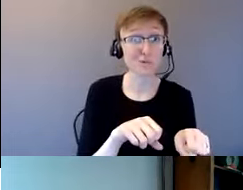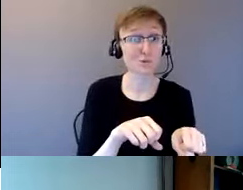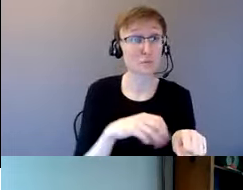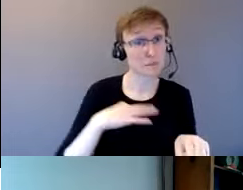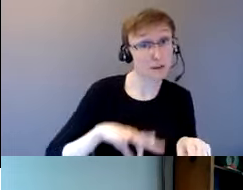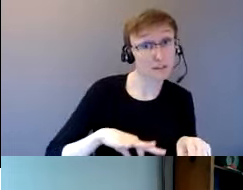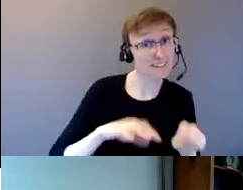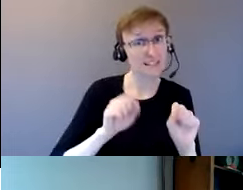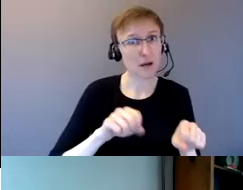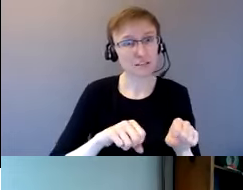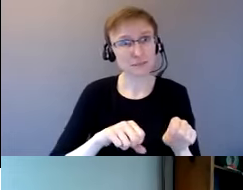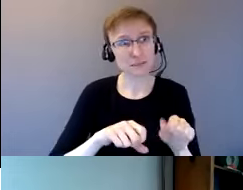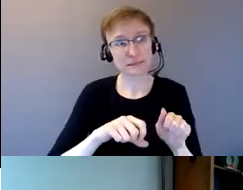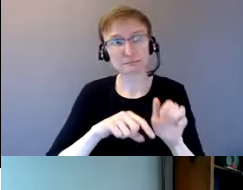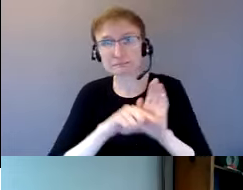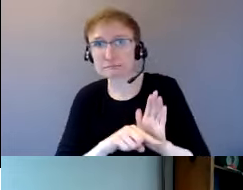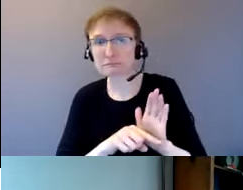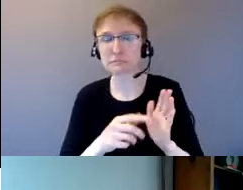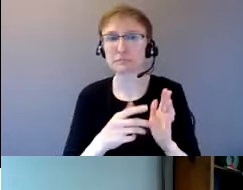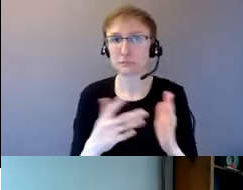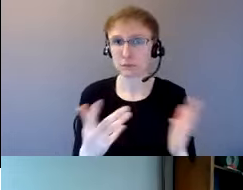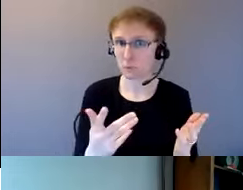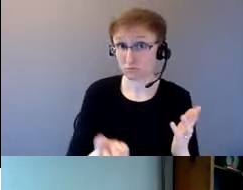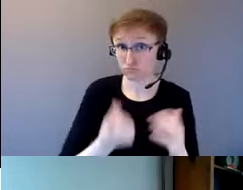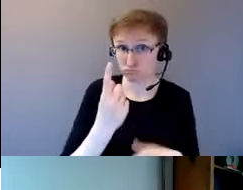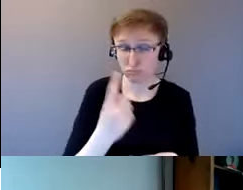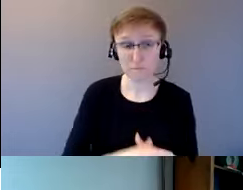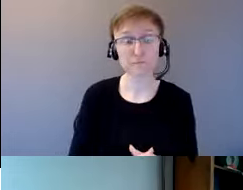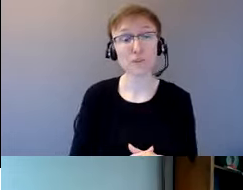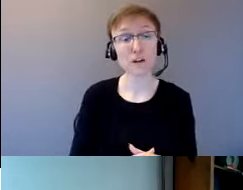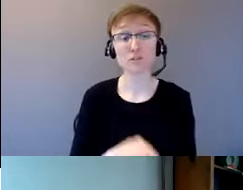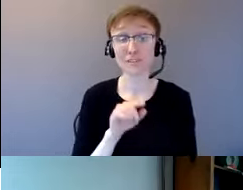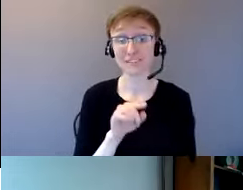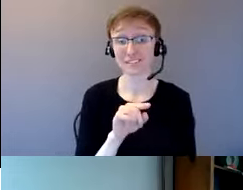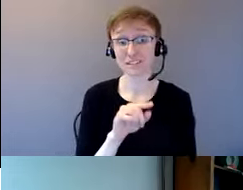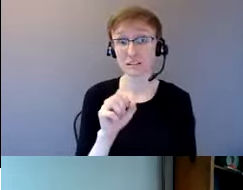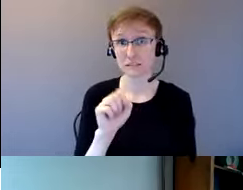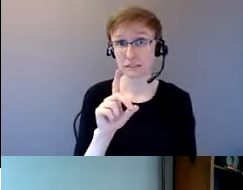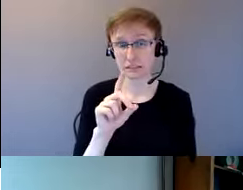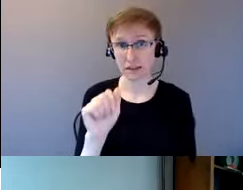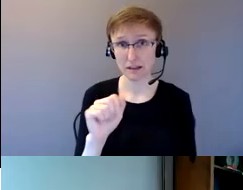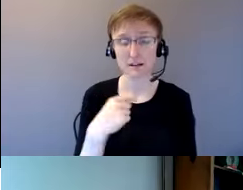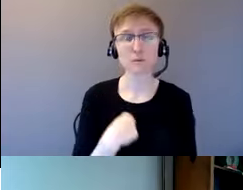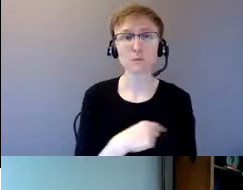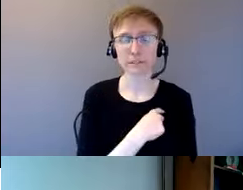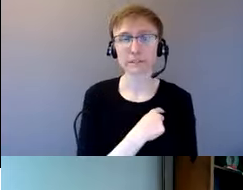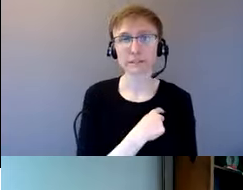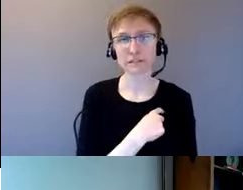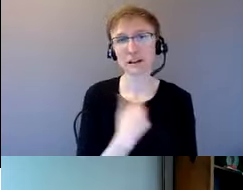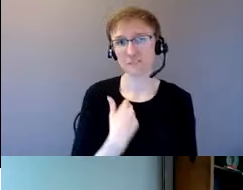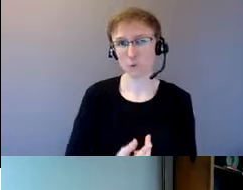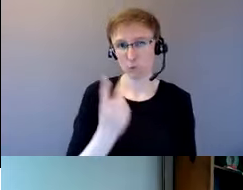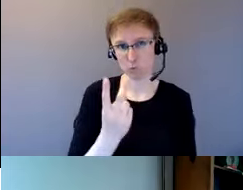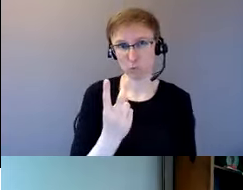decision. And so under the Substitute Decisions Act, we deal with two broad categories. One